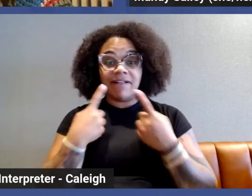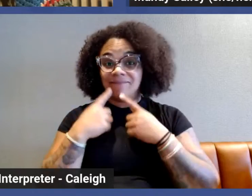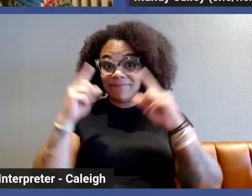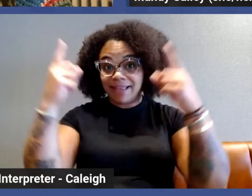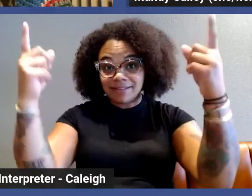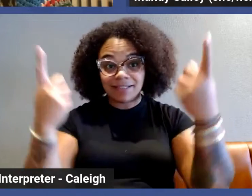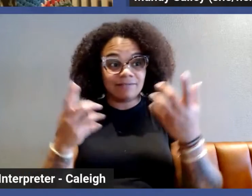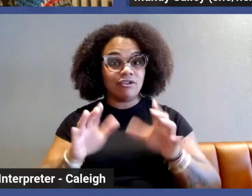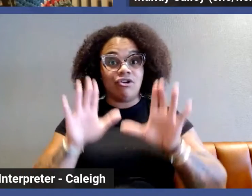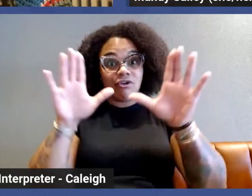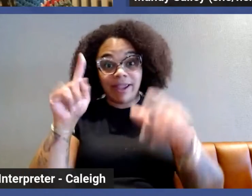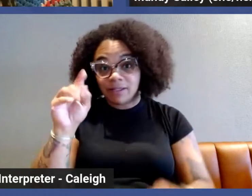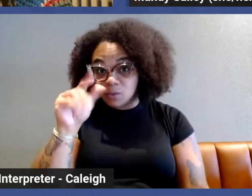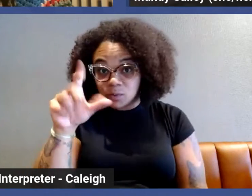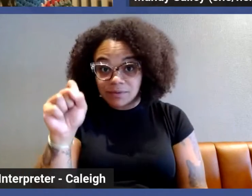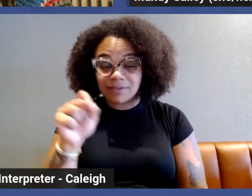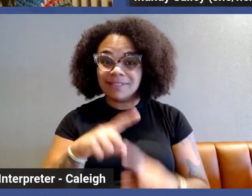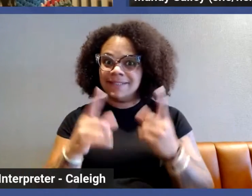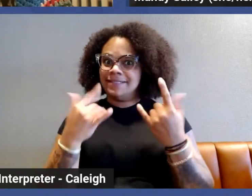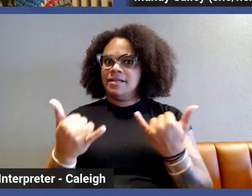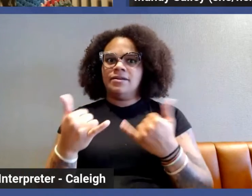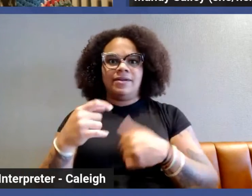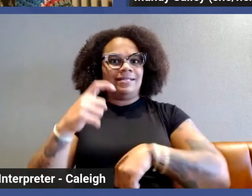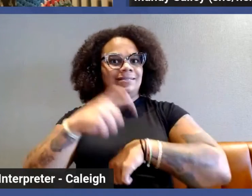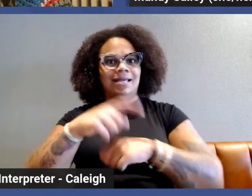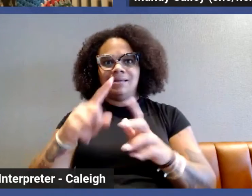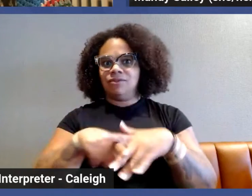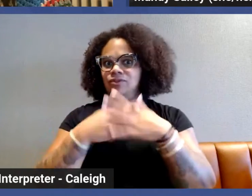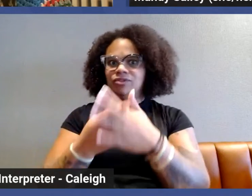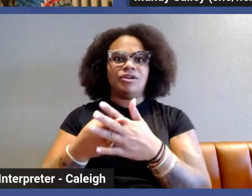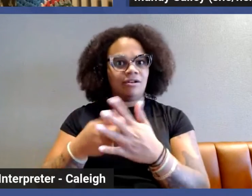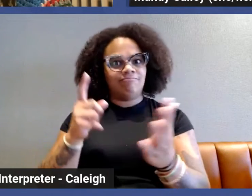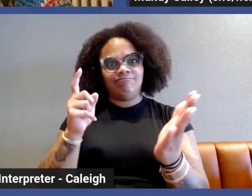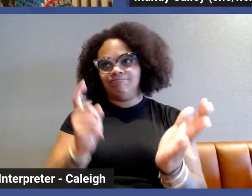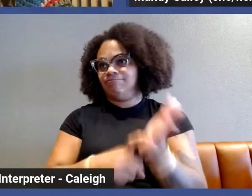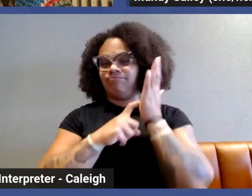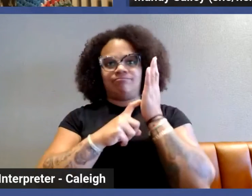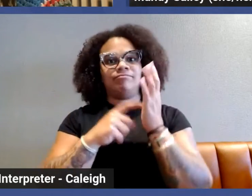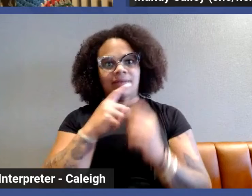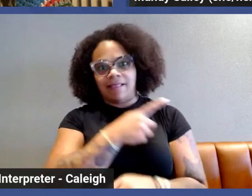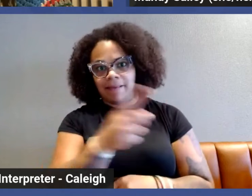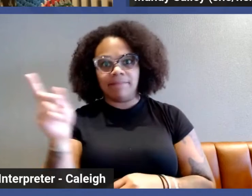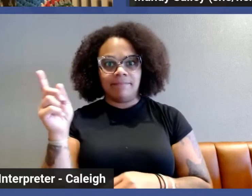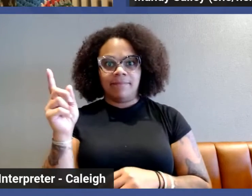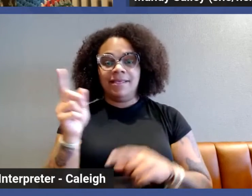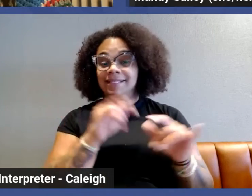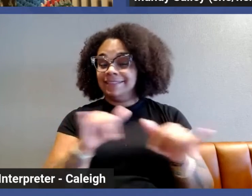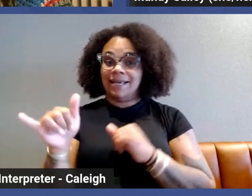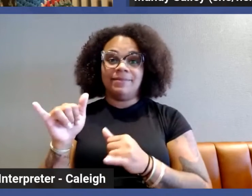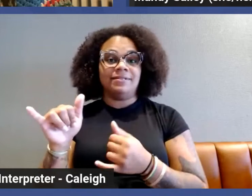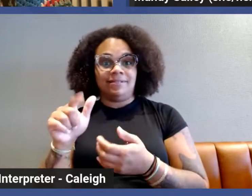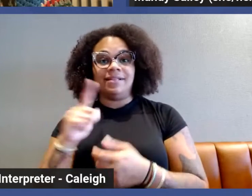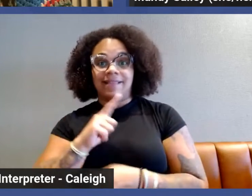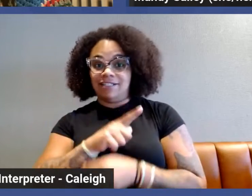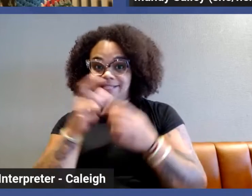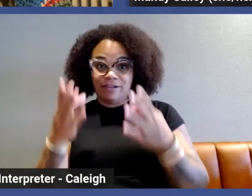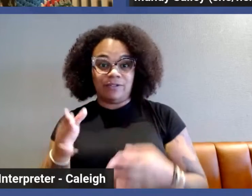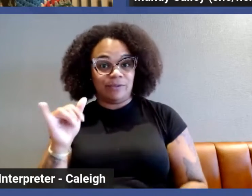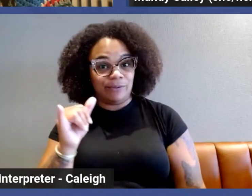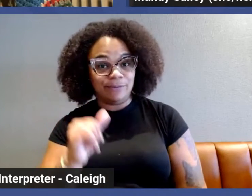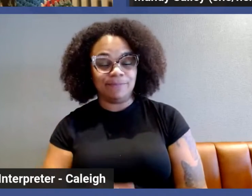But now it's time to start calling them to task along with our legislators and everybody else.